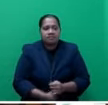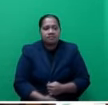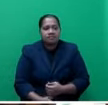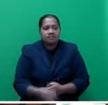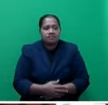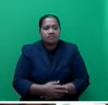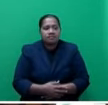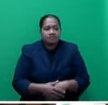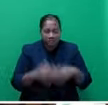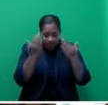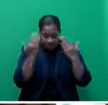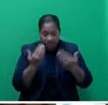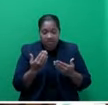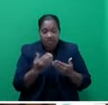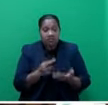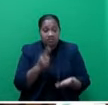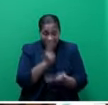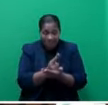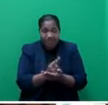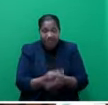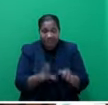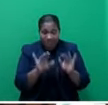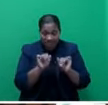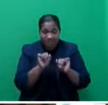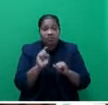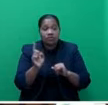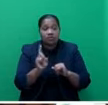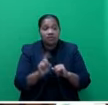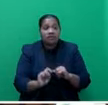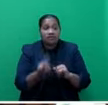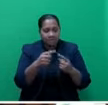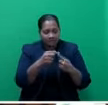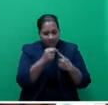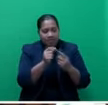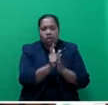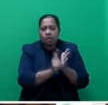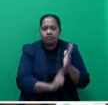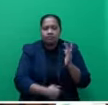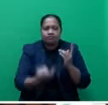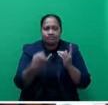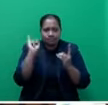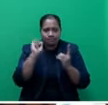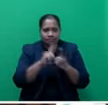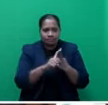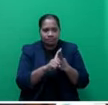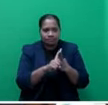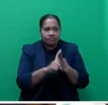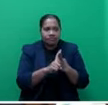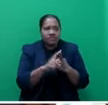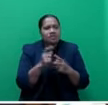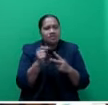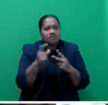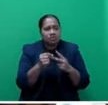the reality of the matter is that they chose to firstly get the law wrong, and they chose to formally, through